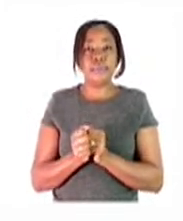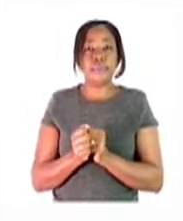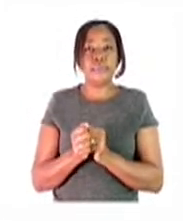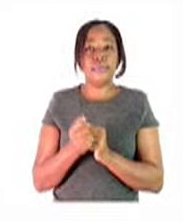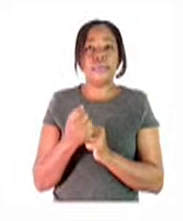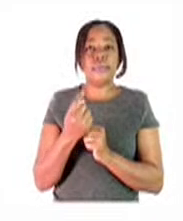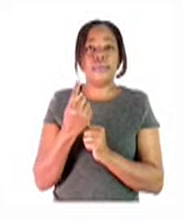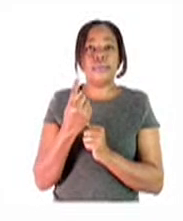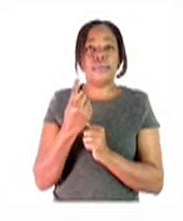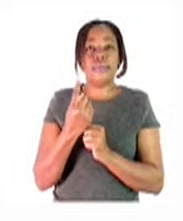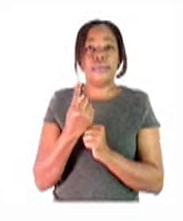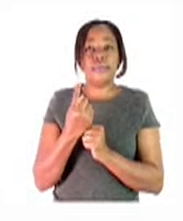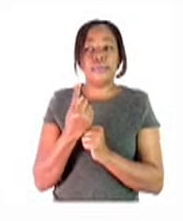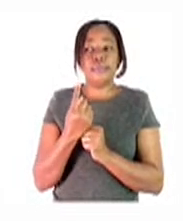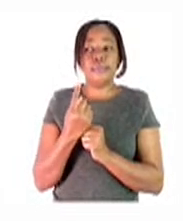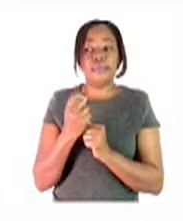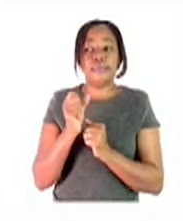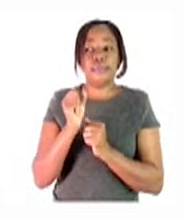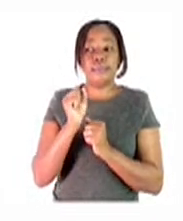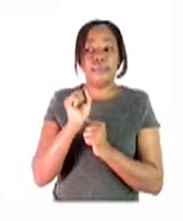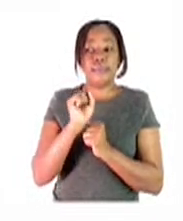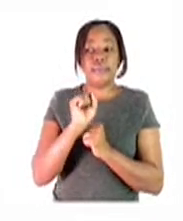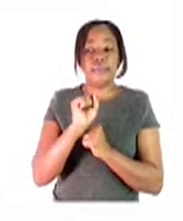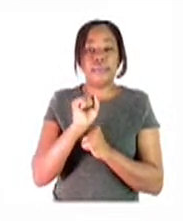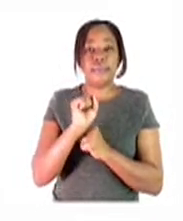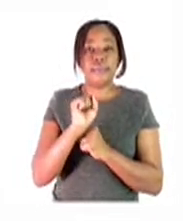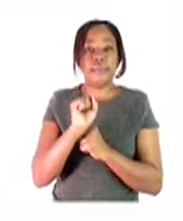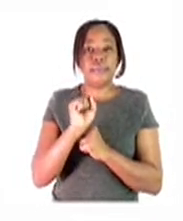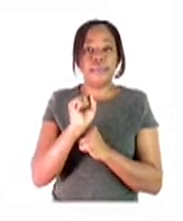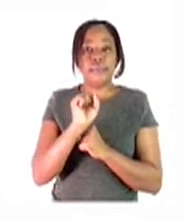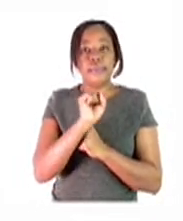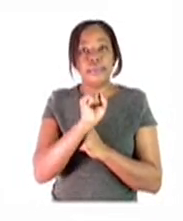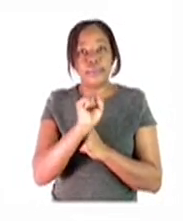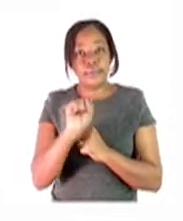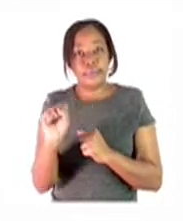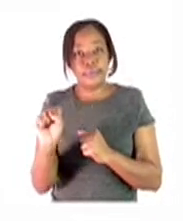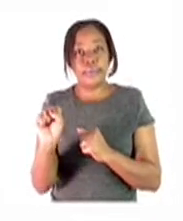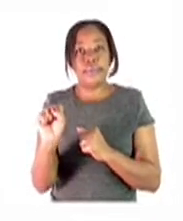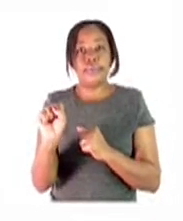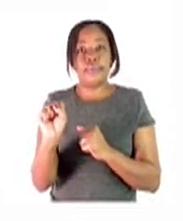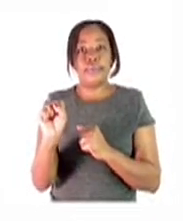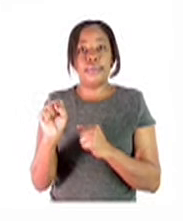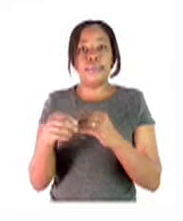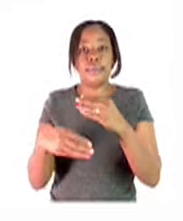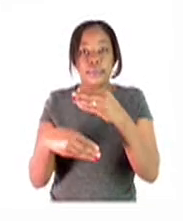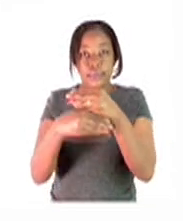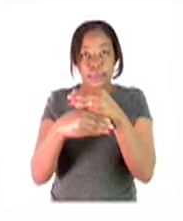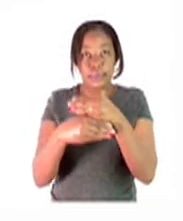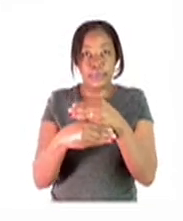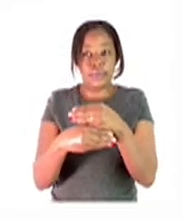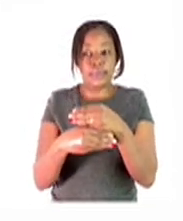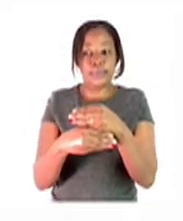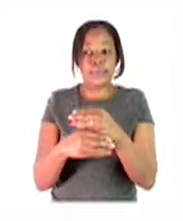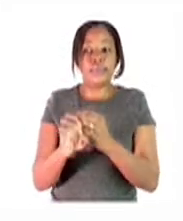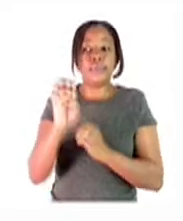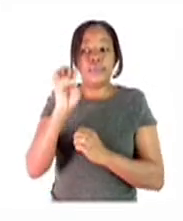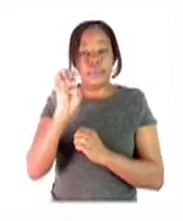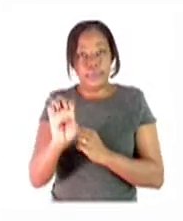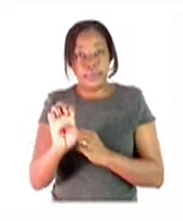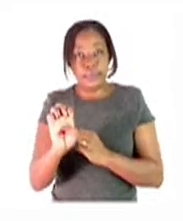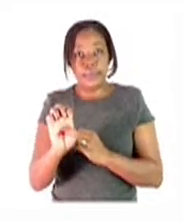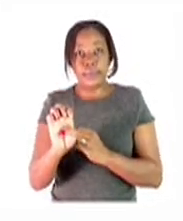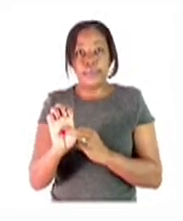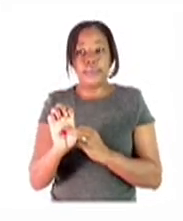we add S to make it plural. Are we together? But the rest of the words which are ending with any other letters of